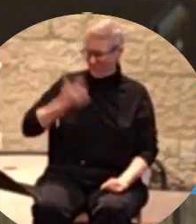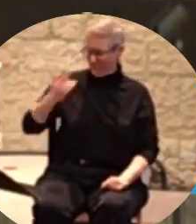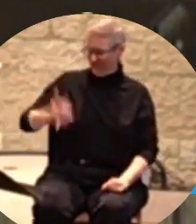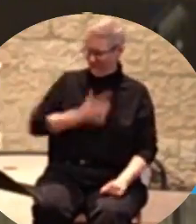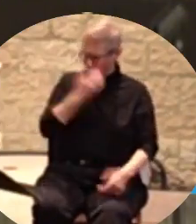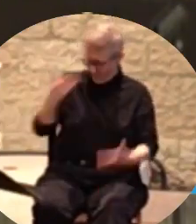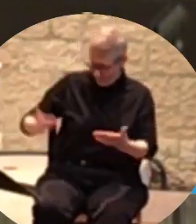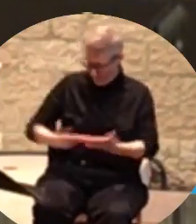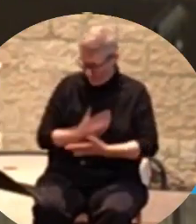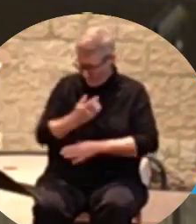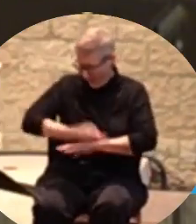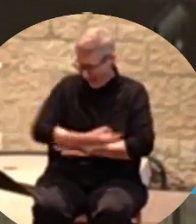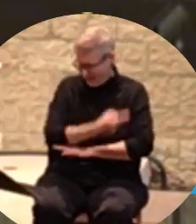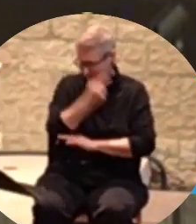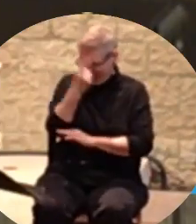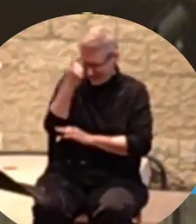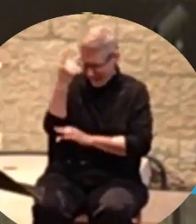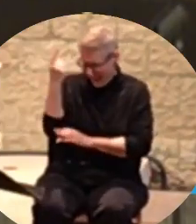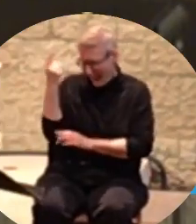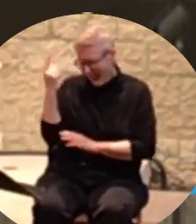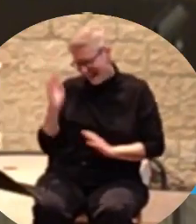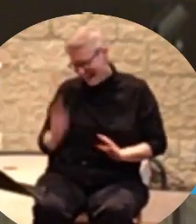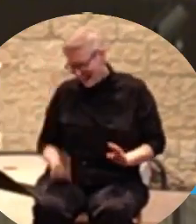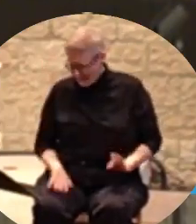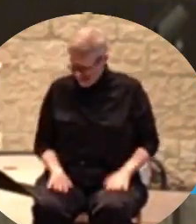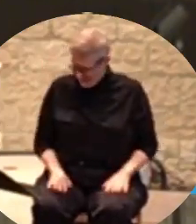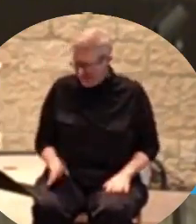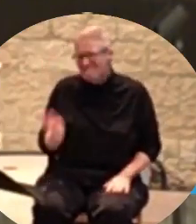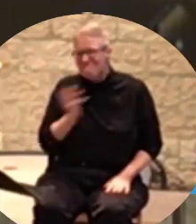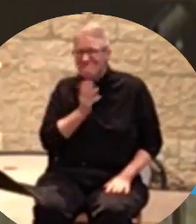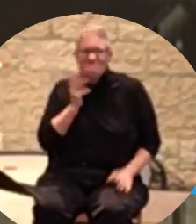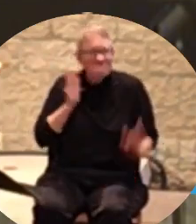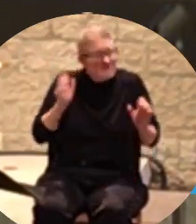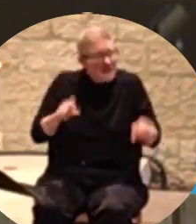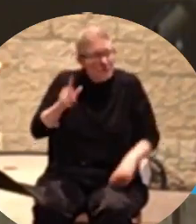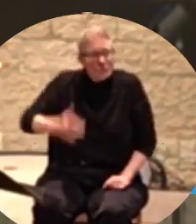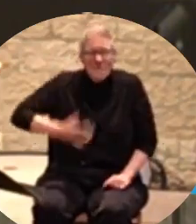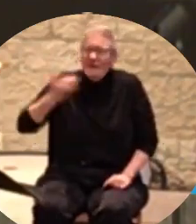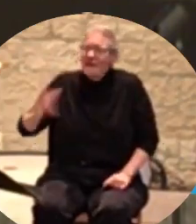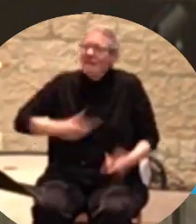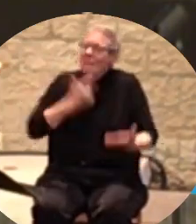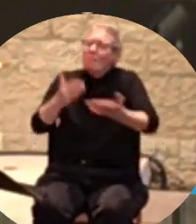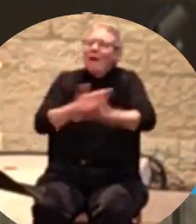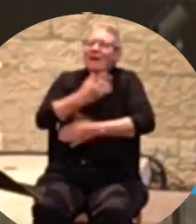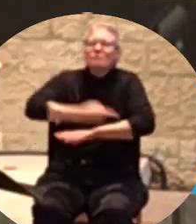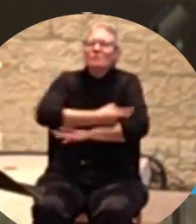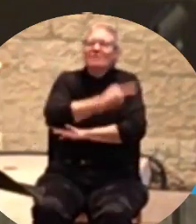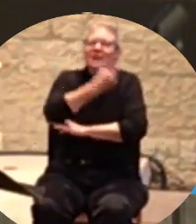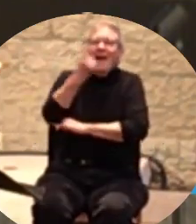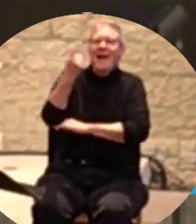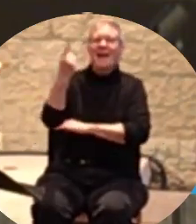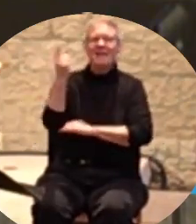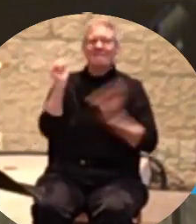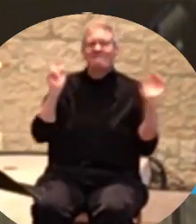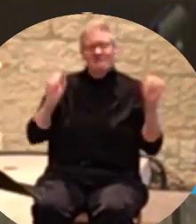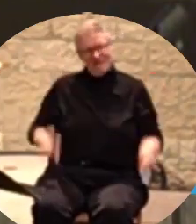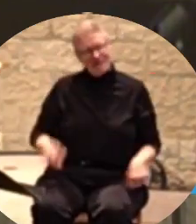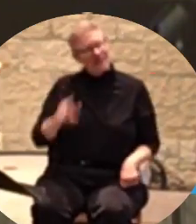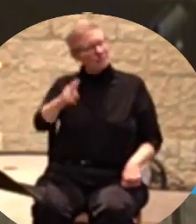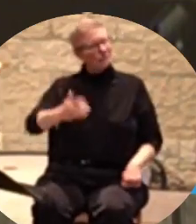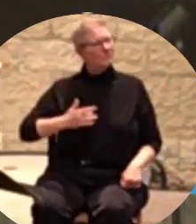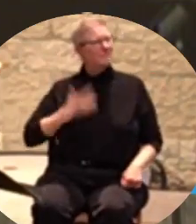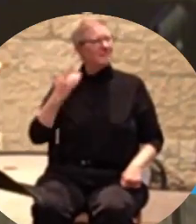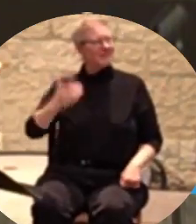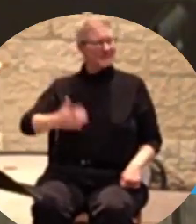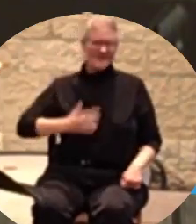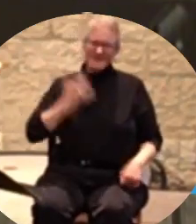you feel a brand new day? One more time. Can't you feel a brand new day?